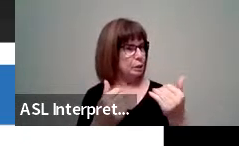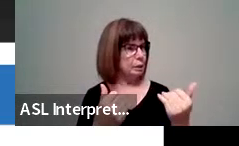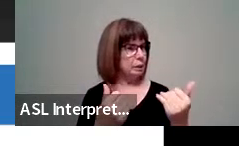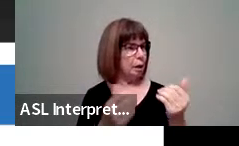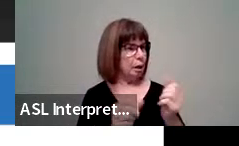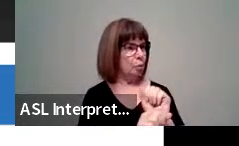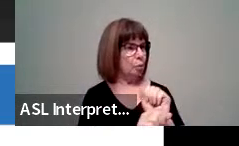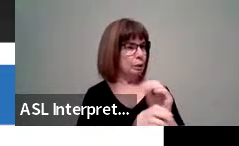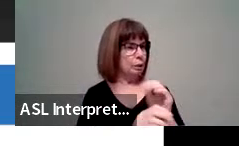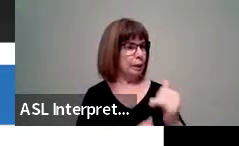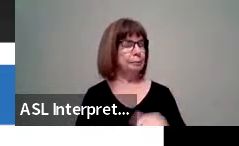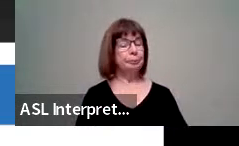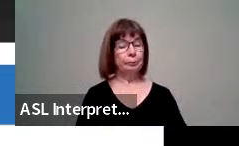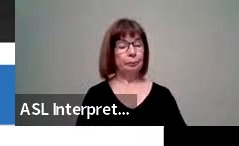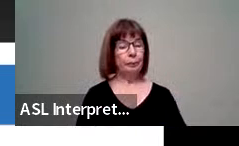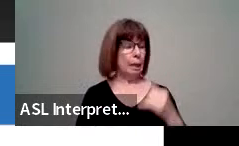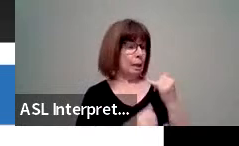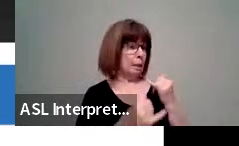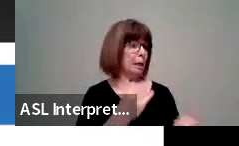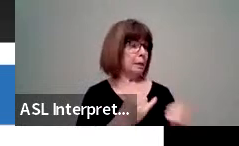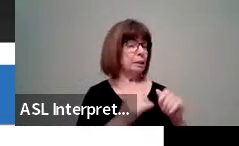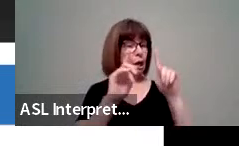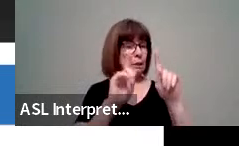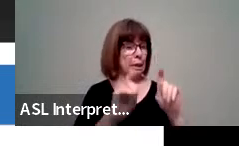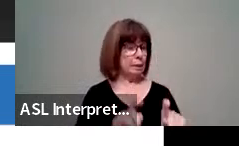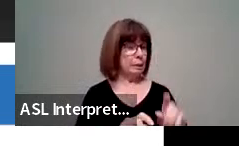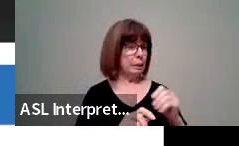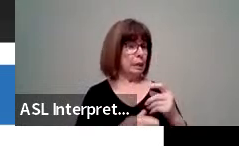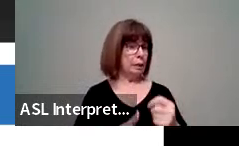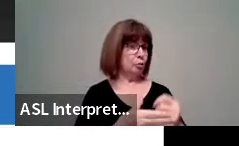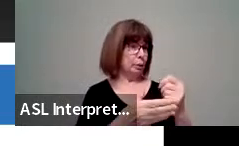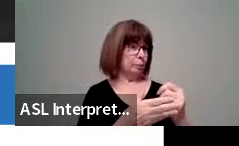effort. And finally, our testing and treatment